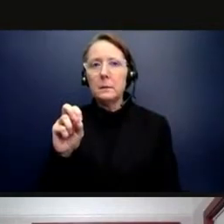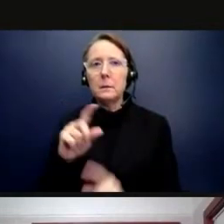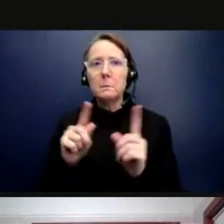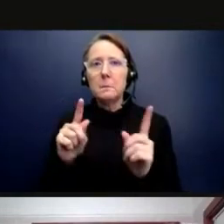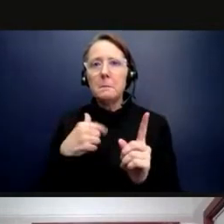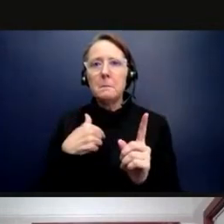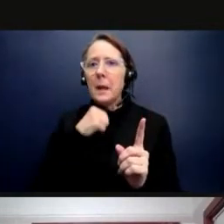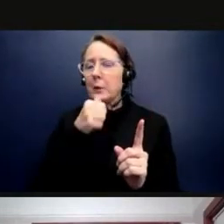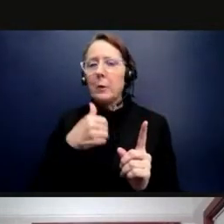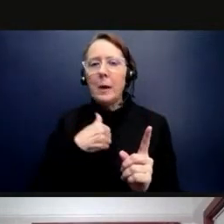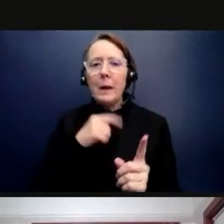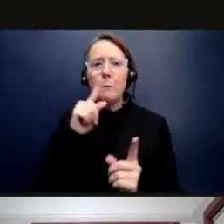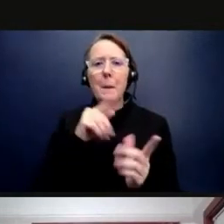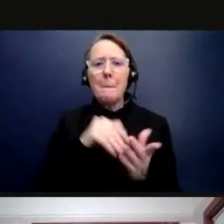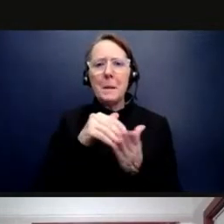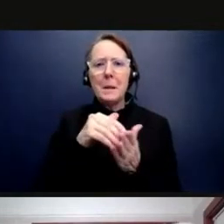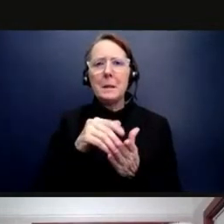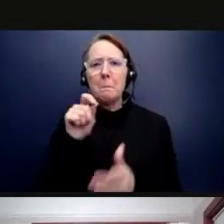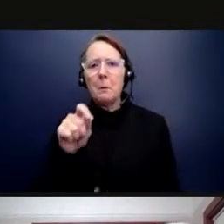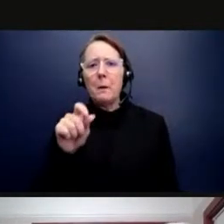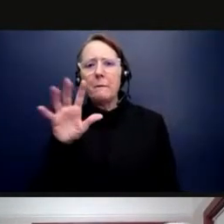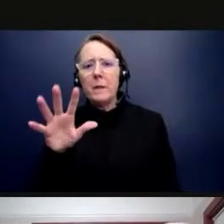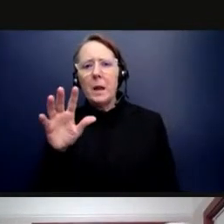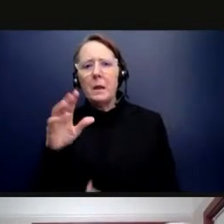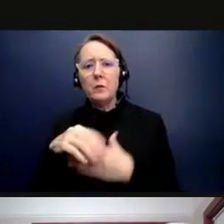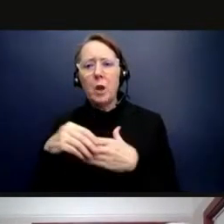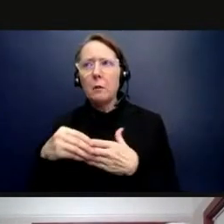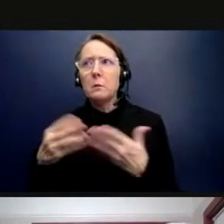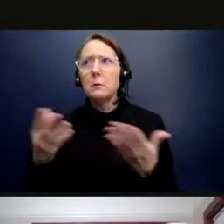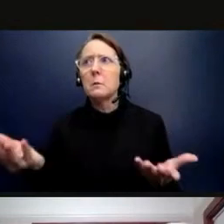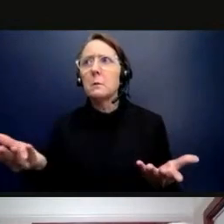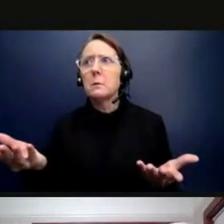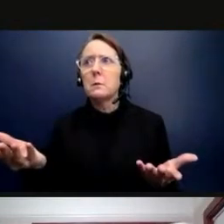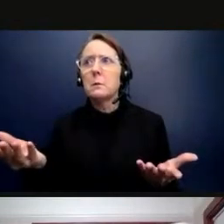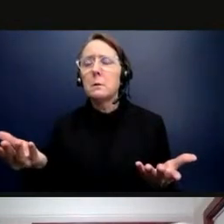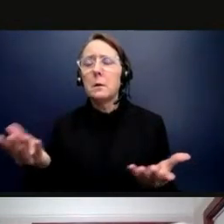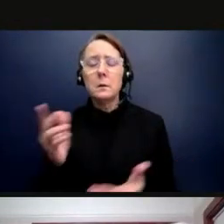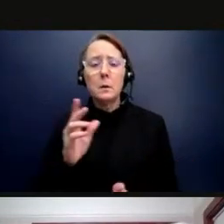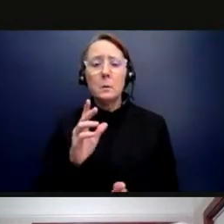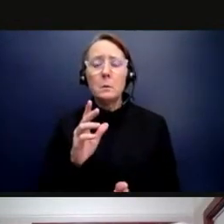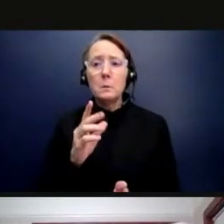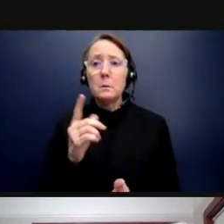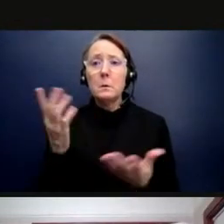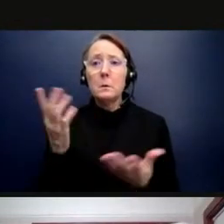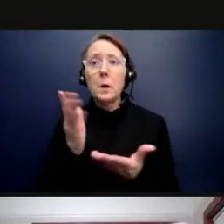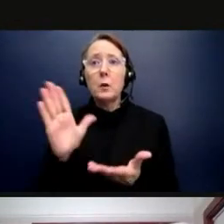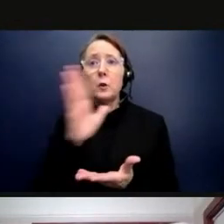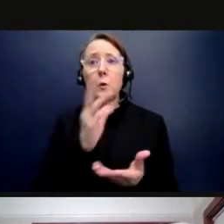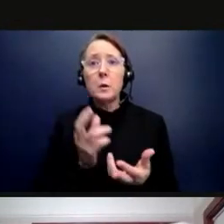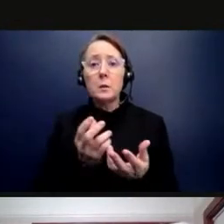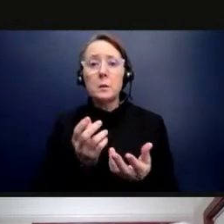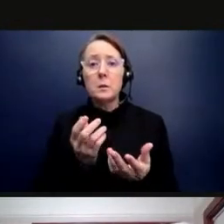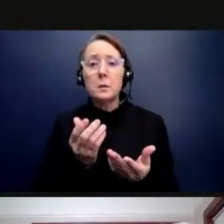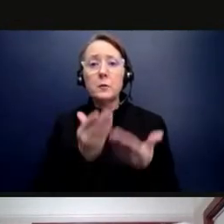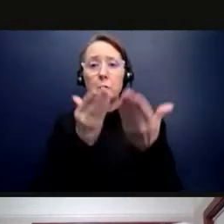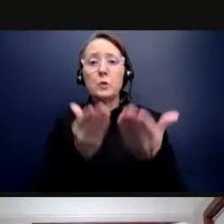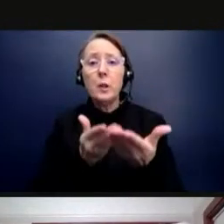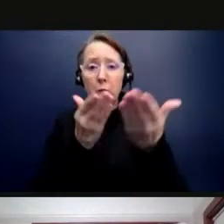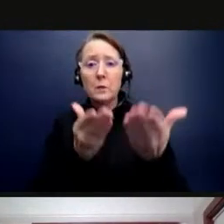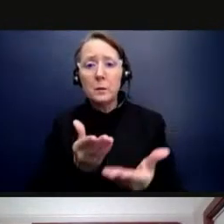have $1.5 million. So what are the suggestions? This is Gretchen. Thank you,